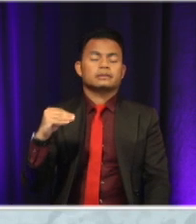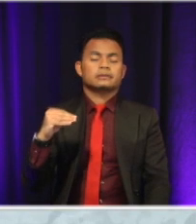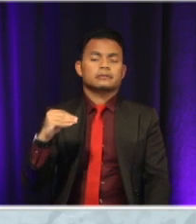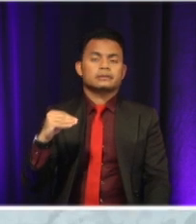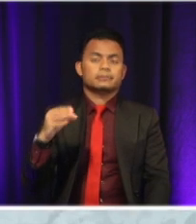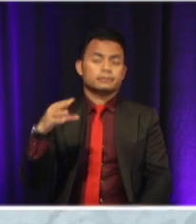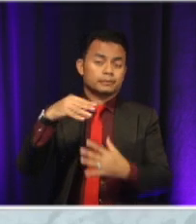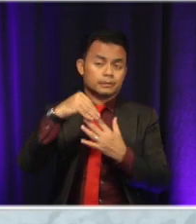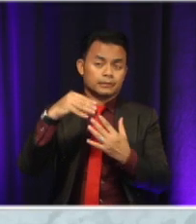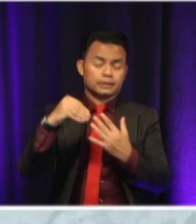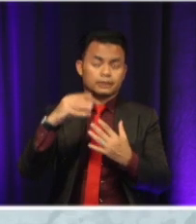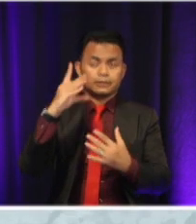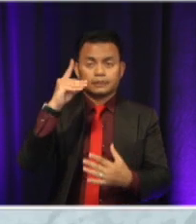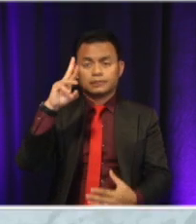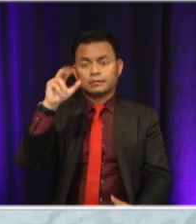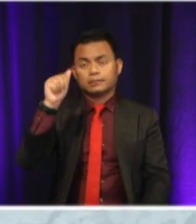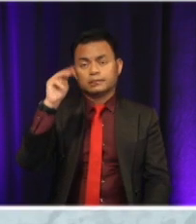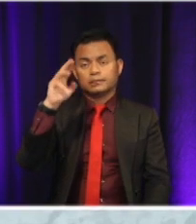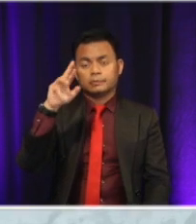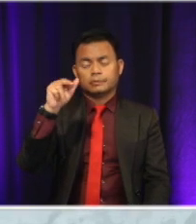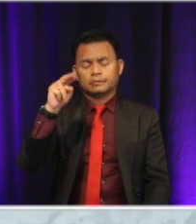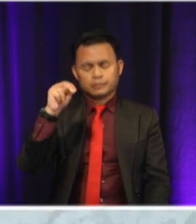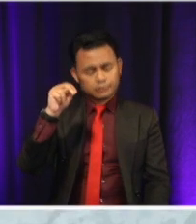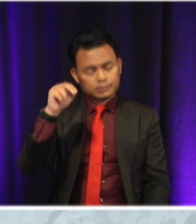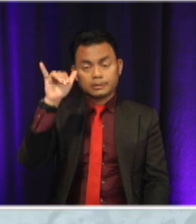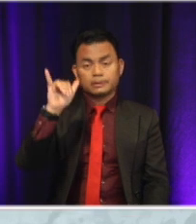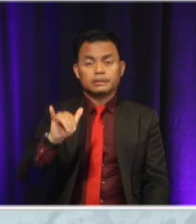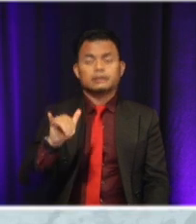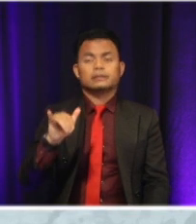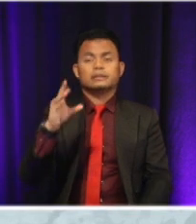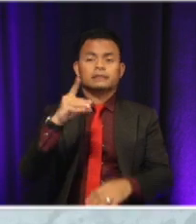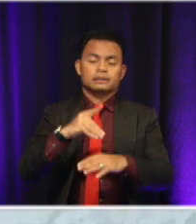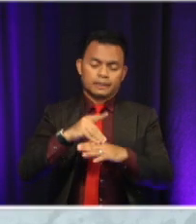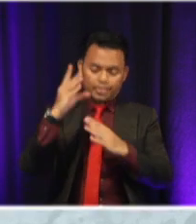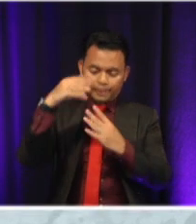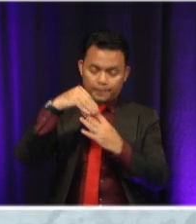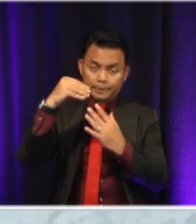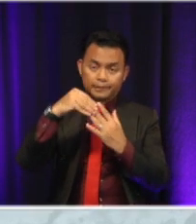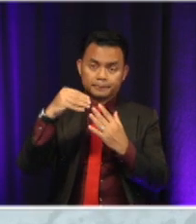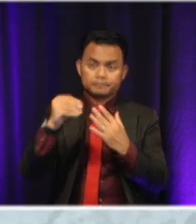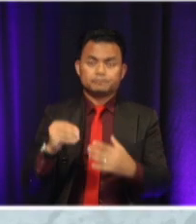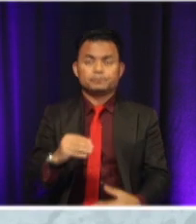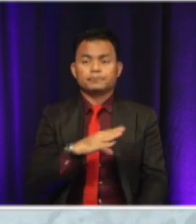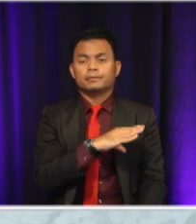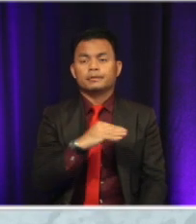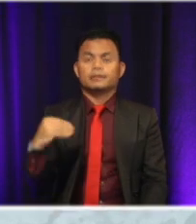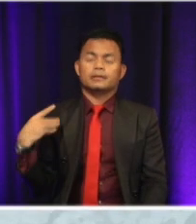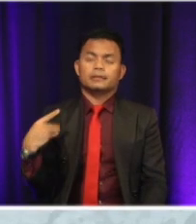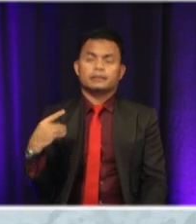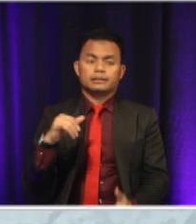drama of choice. But what I would like to point out is if you take a look at all